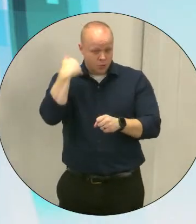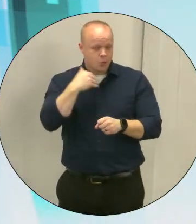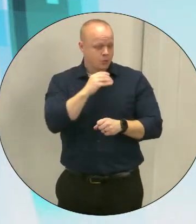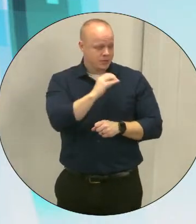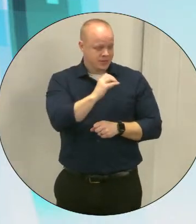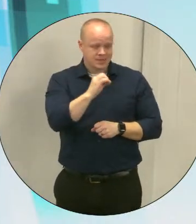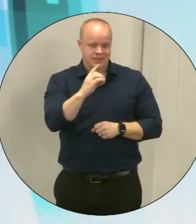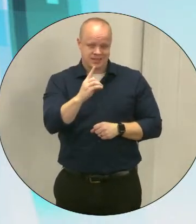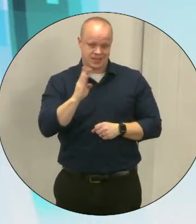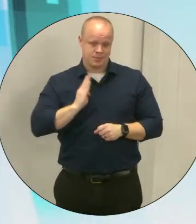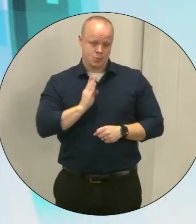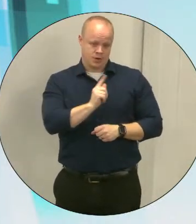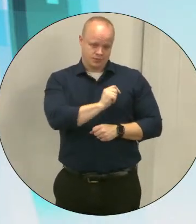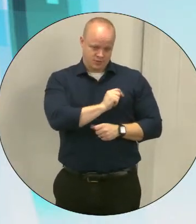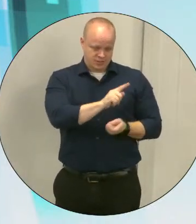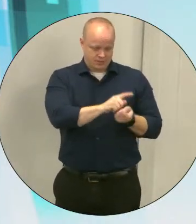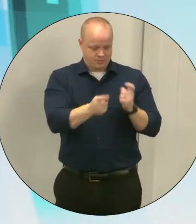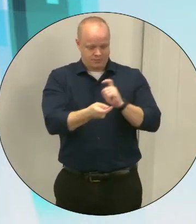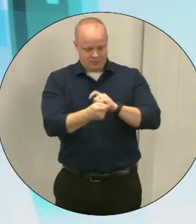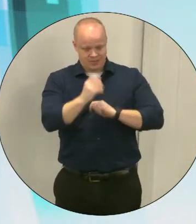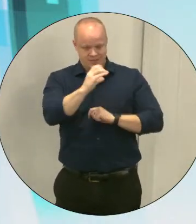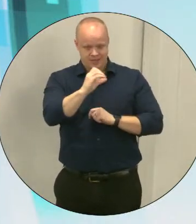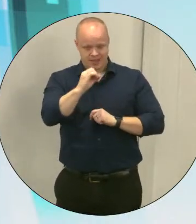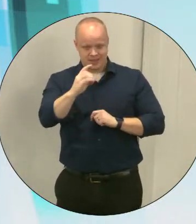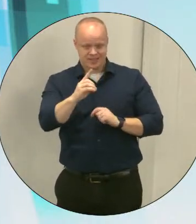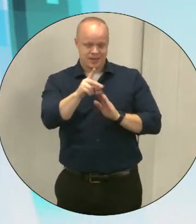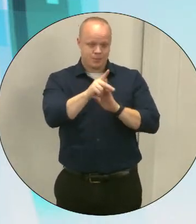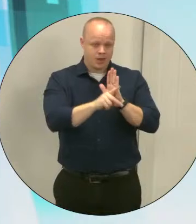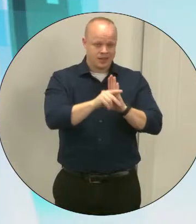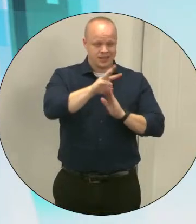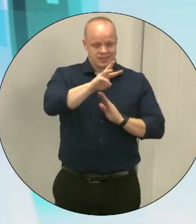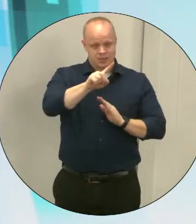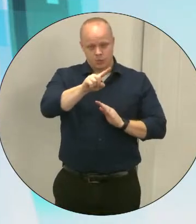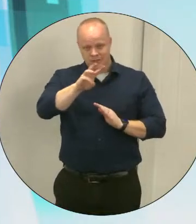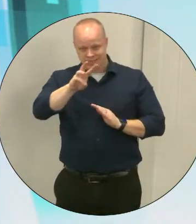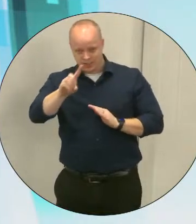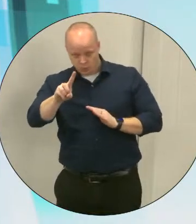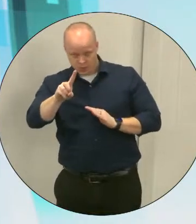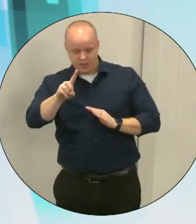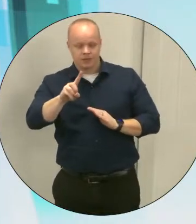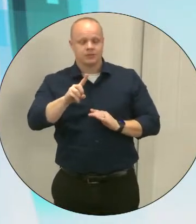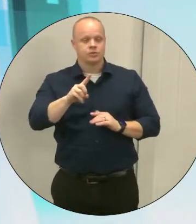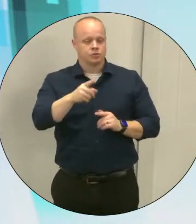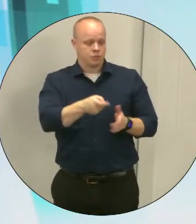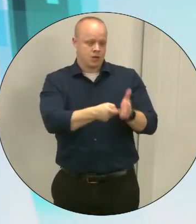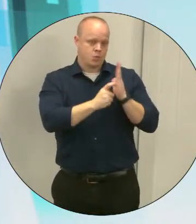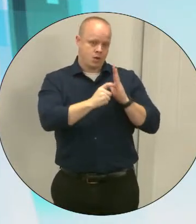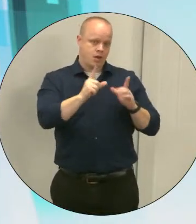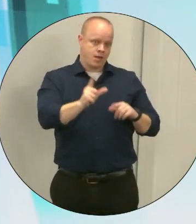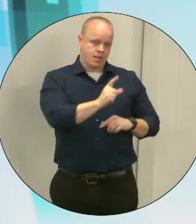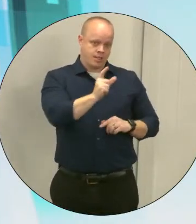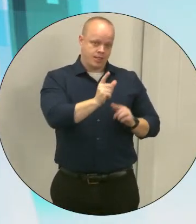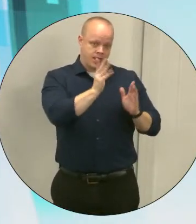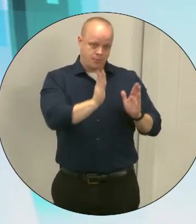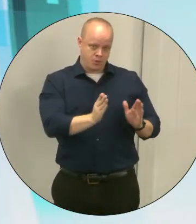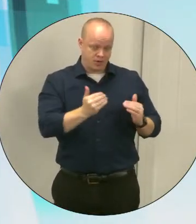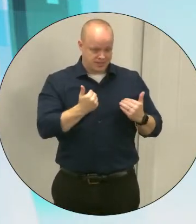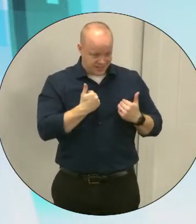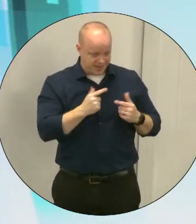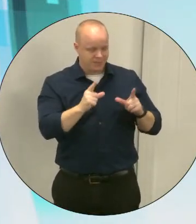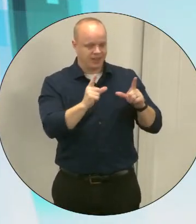CCSD Board of Trustees amended CCSD Policy 6161 to require librarians to have a